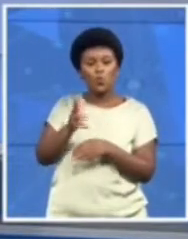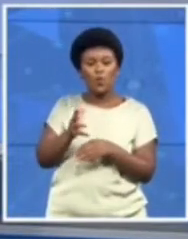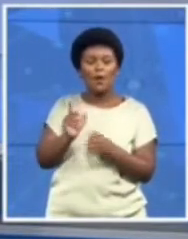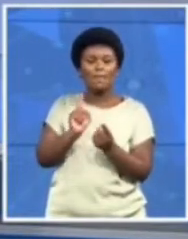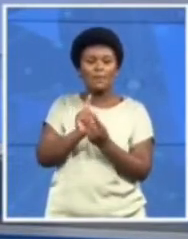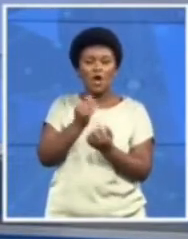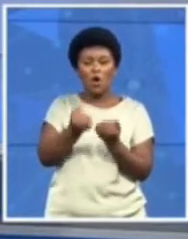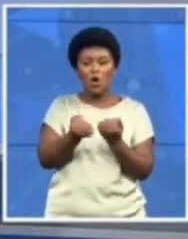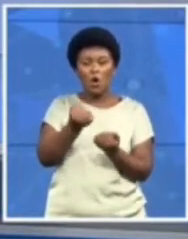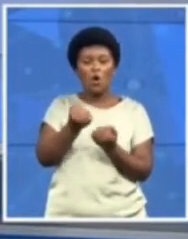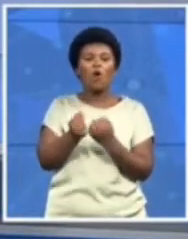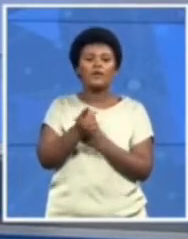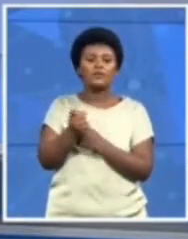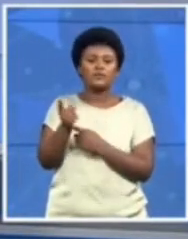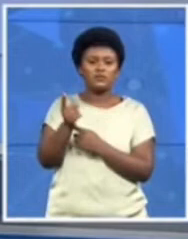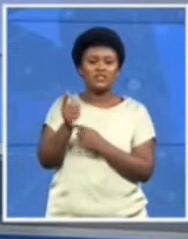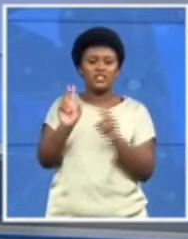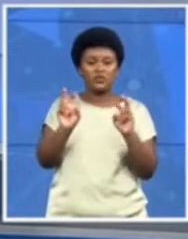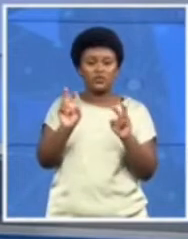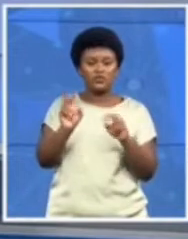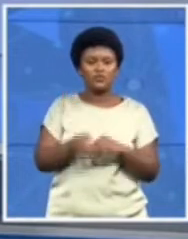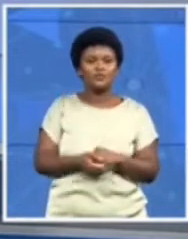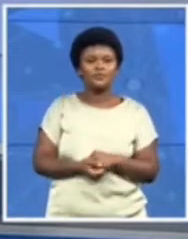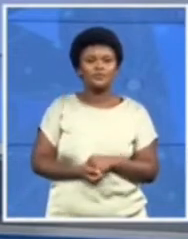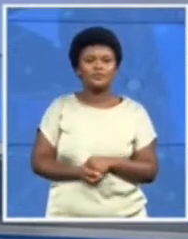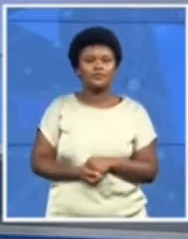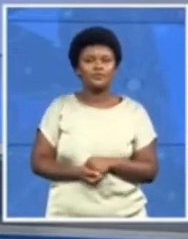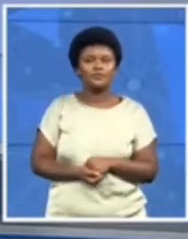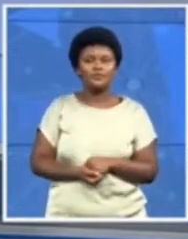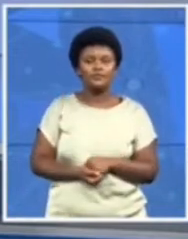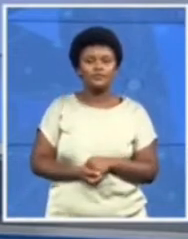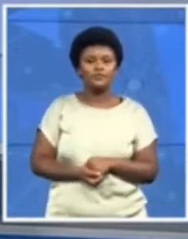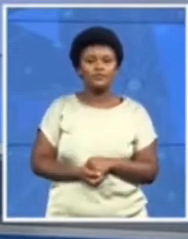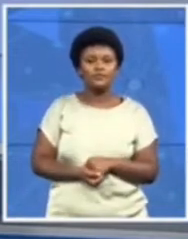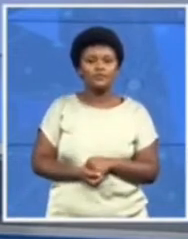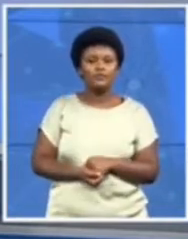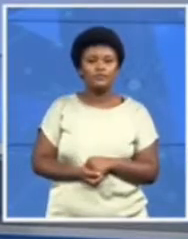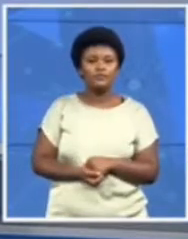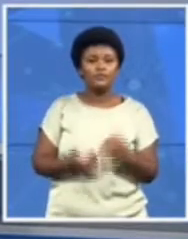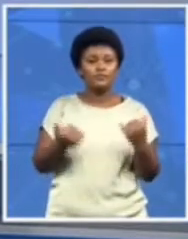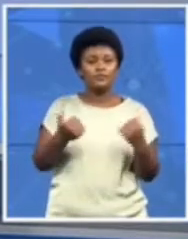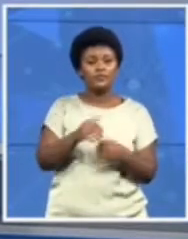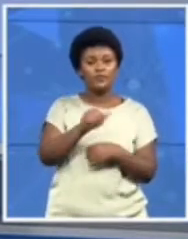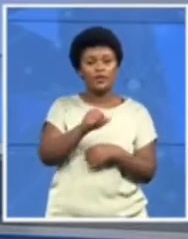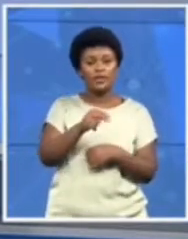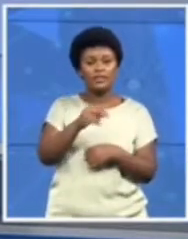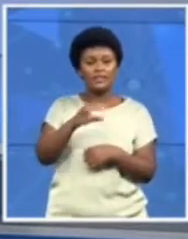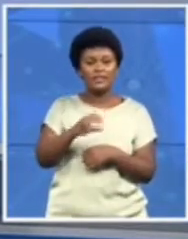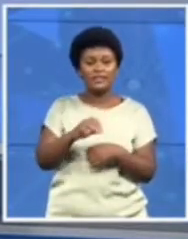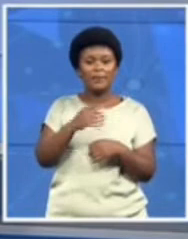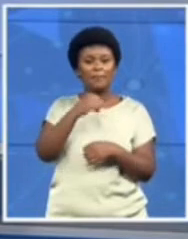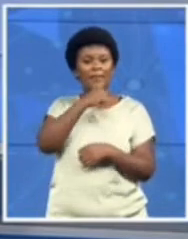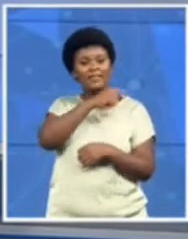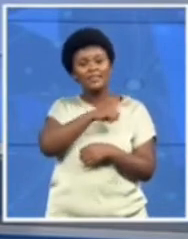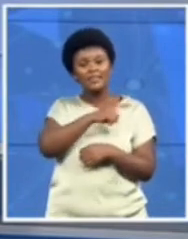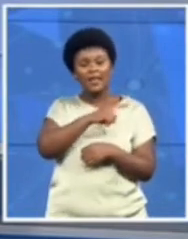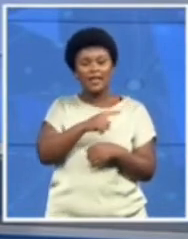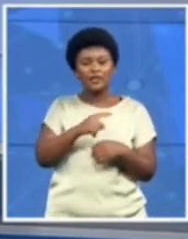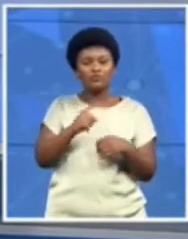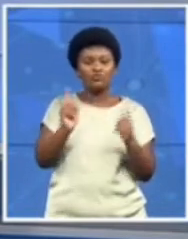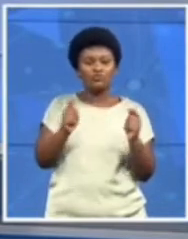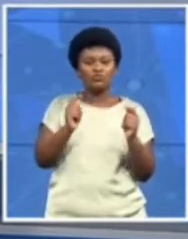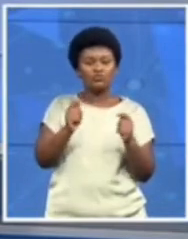matter. It's all systems go for the ANC's birthday rally at Old Peter Mokaba Stadium in Polokwane in Limpopo.